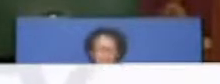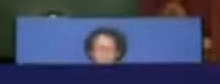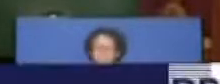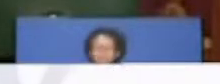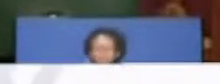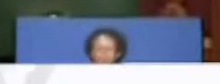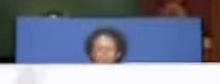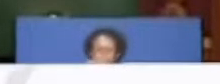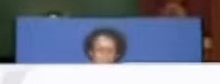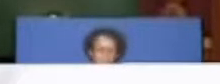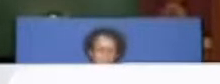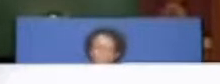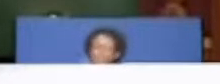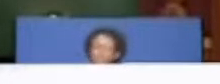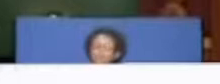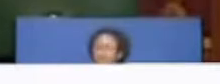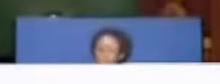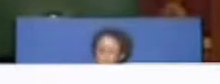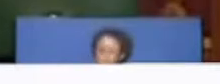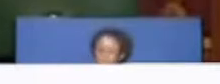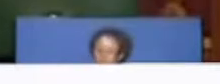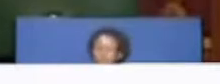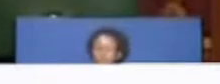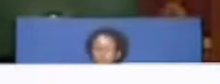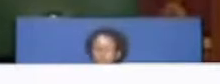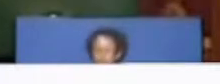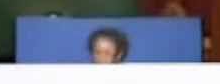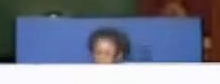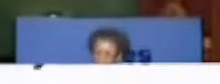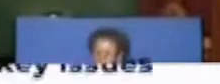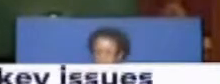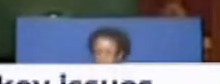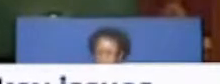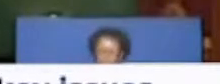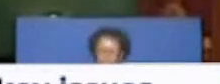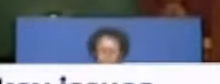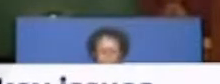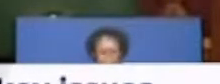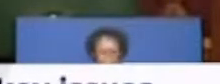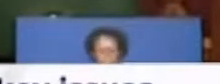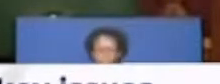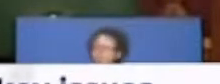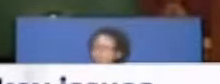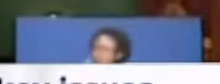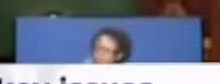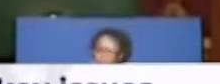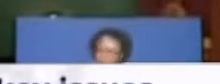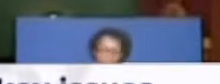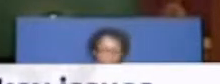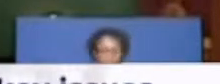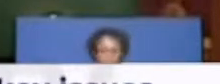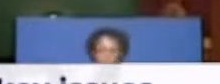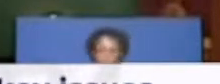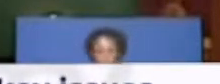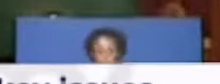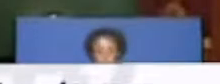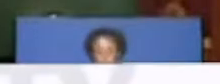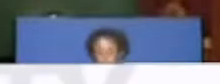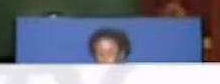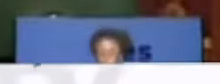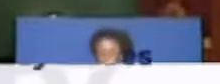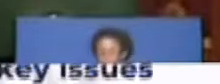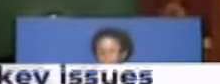that reason, we were able to bend the curve and prevent the worst case scenarios. And due to this, and after